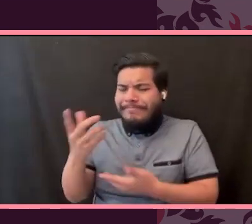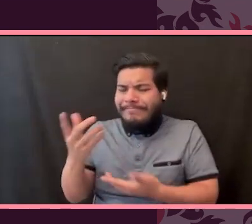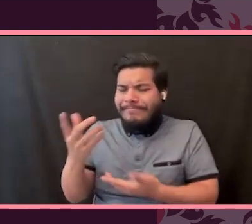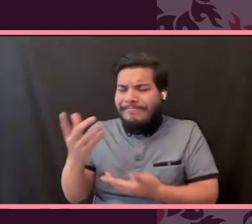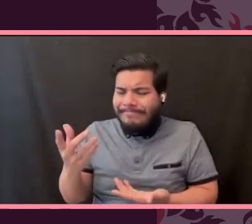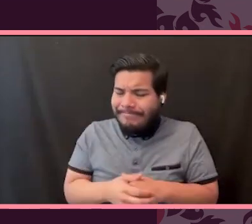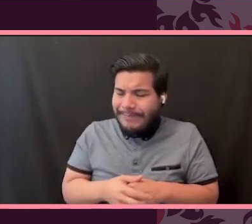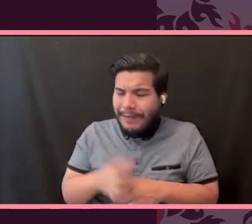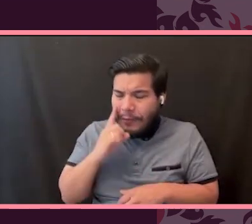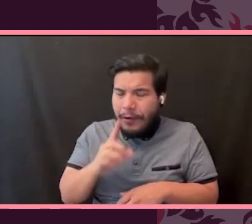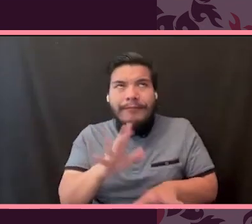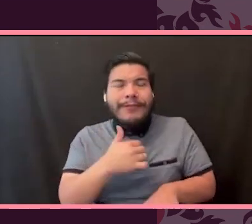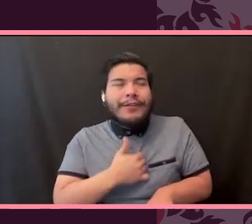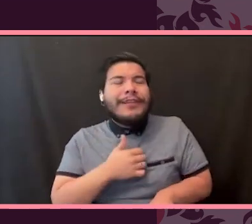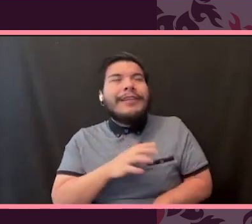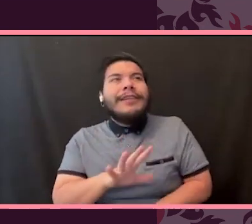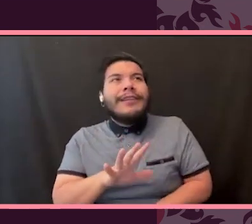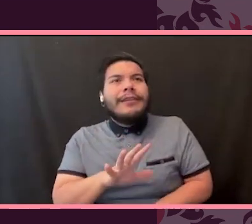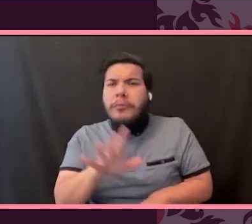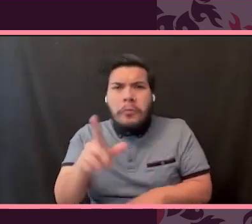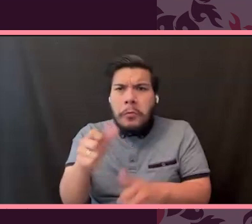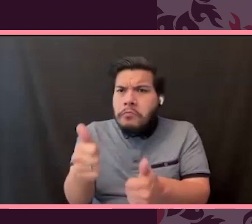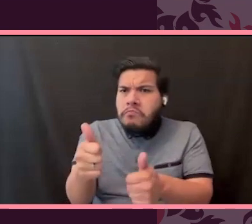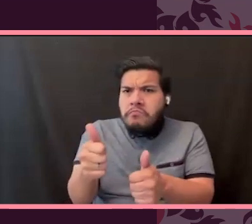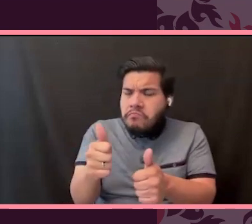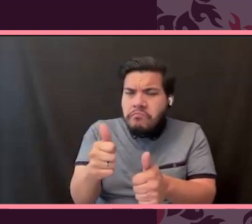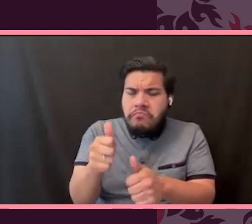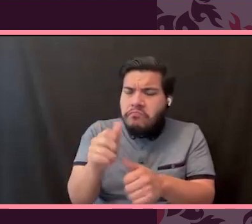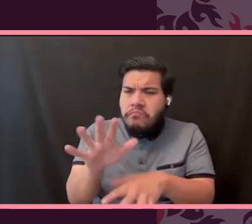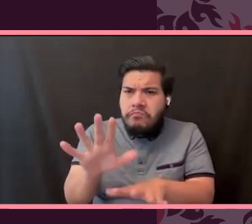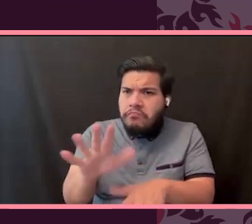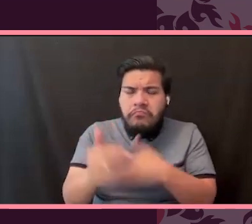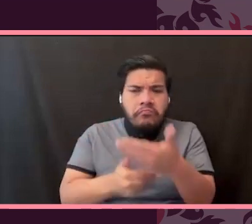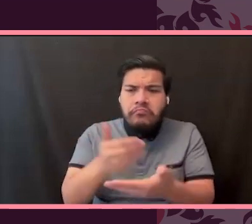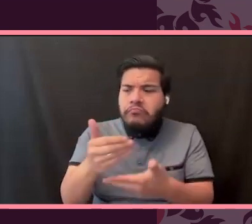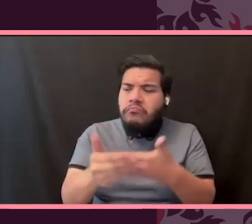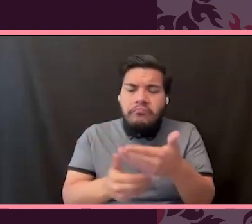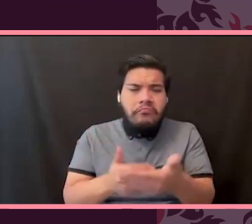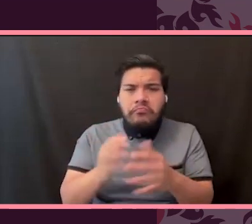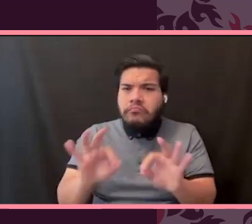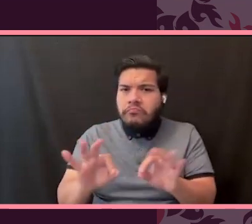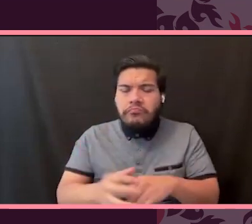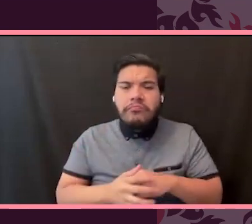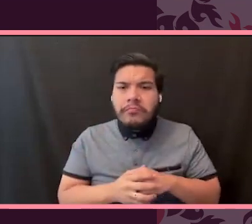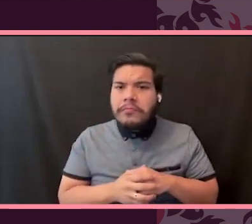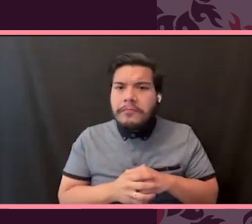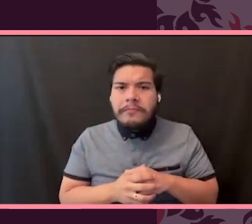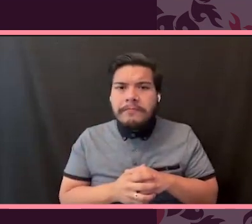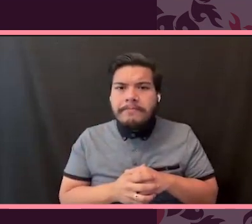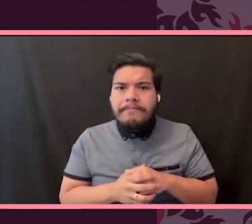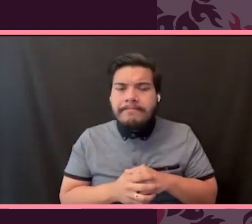I'm sorry. You're doing great, honey. Take your time. We're in no rush. You're doing great. Thank